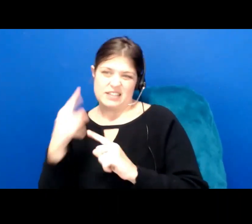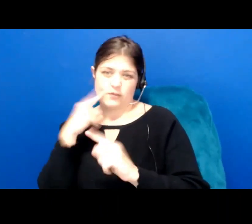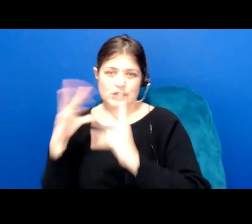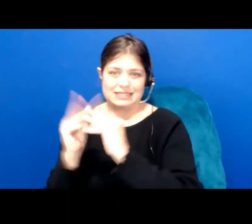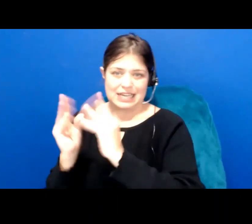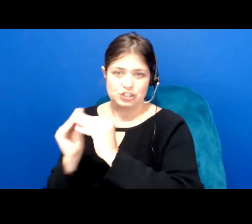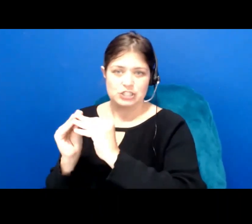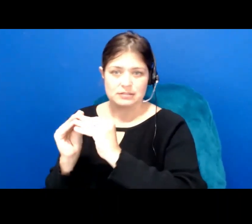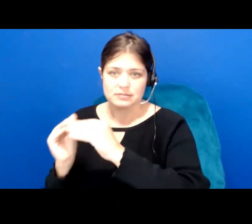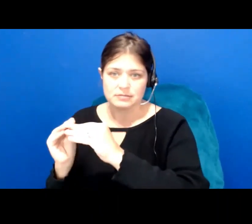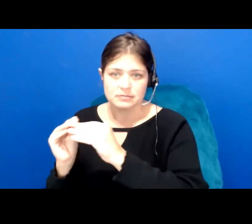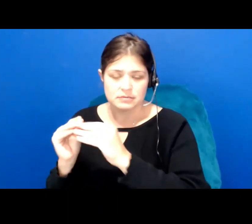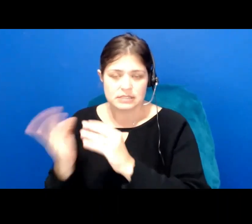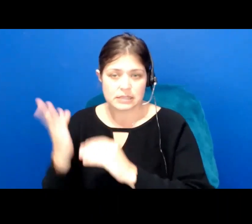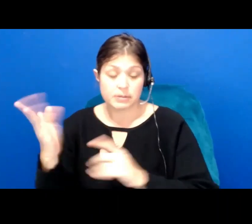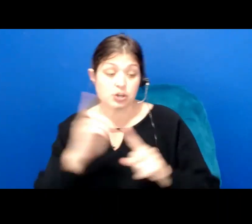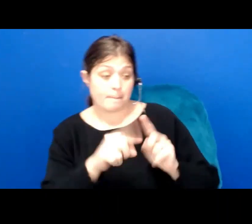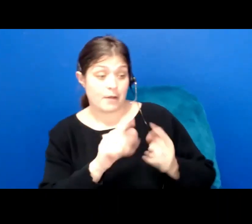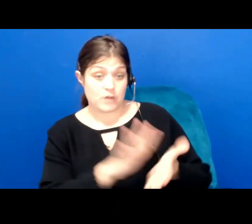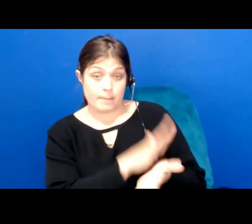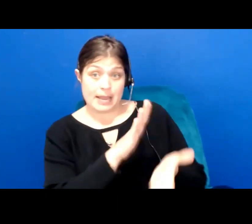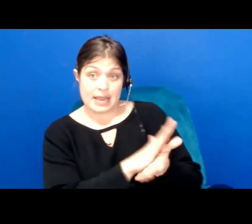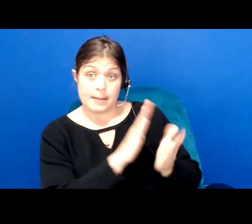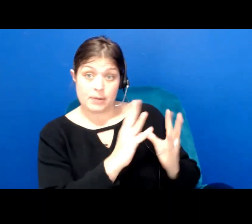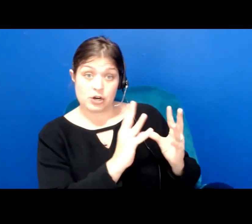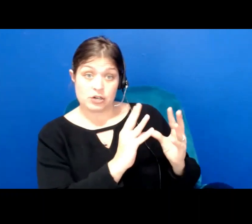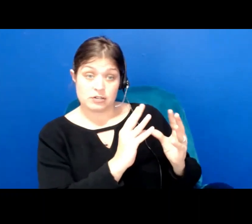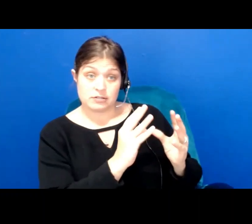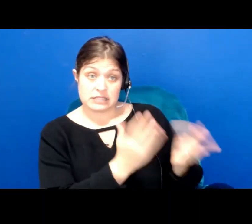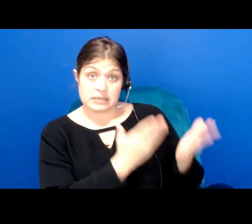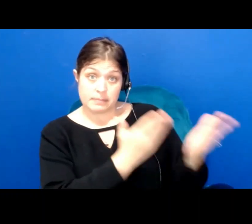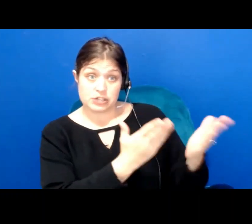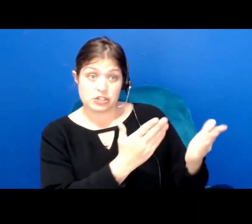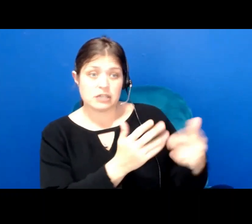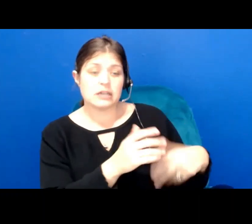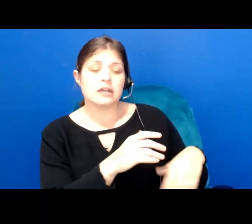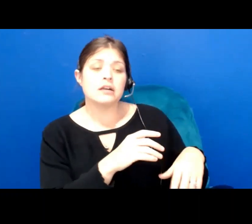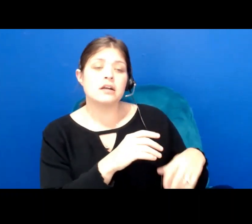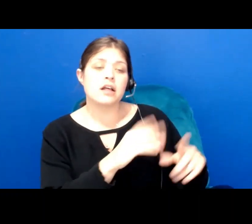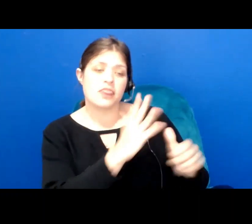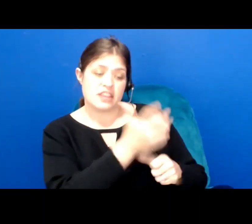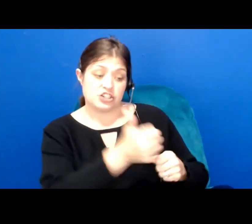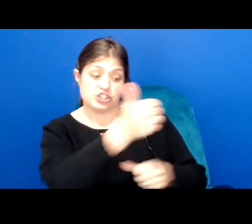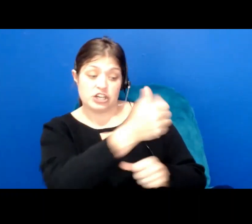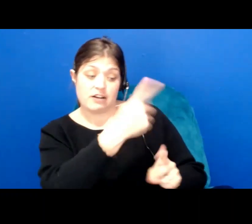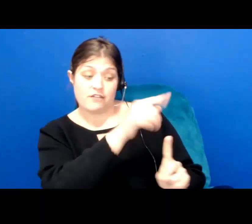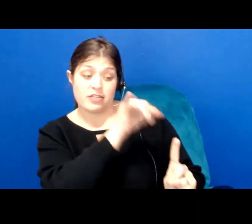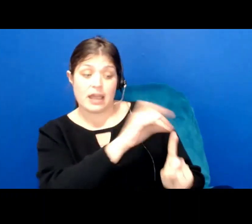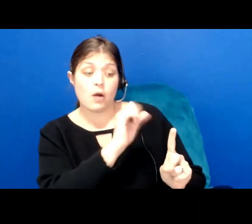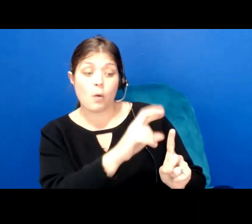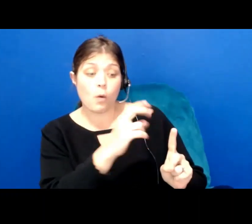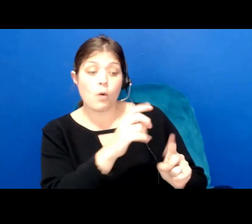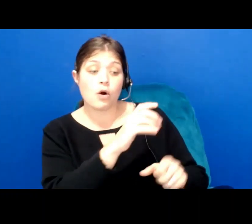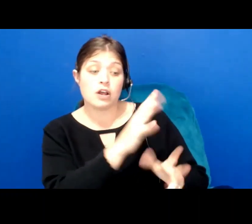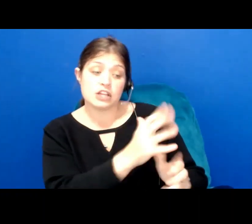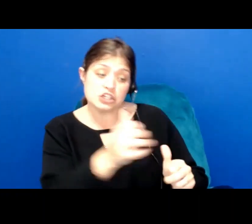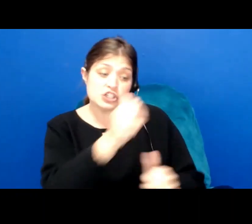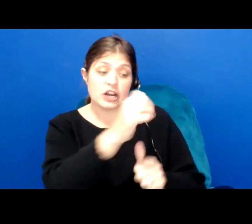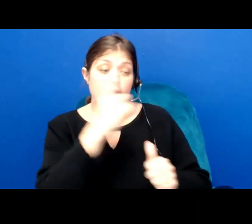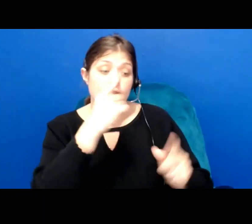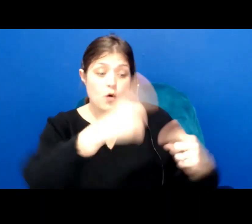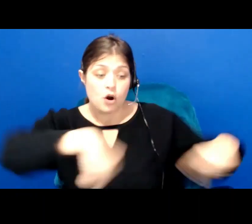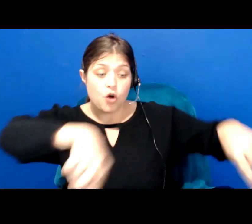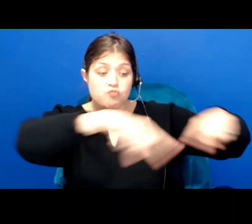is identified after the papers are clustered, the chair of that or the chair of a roundtable would not have